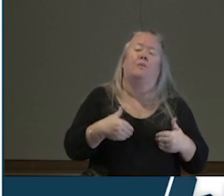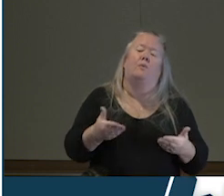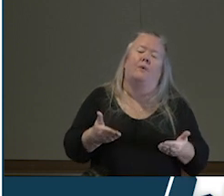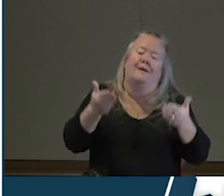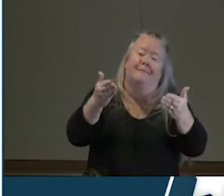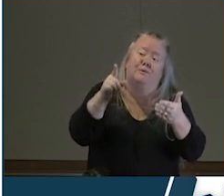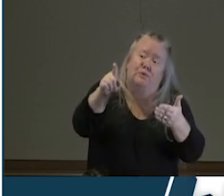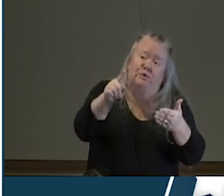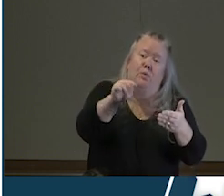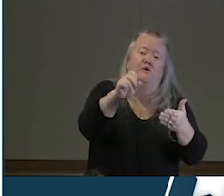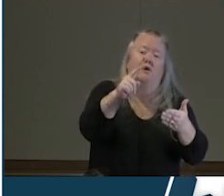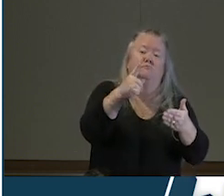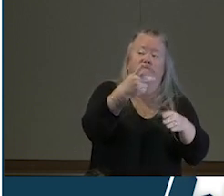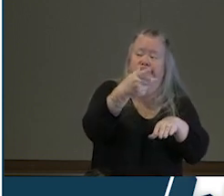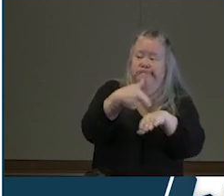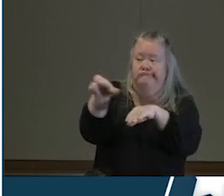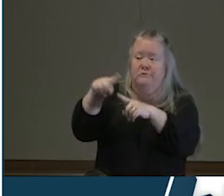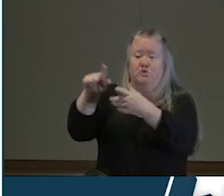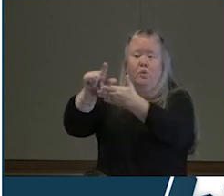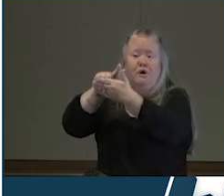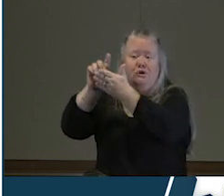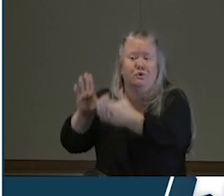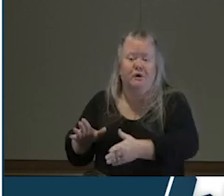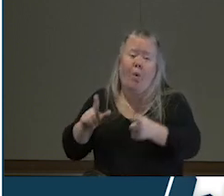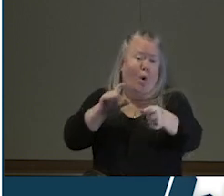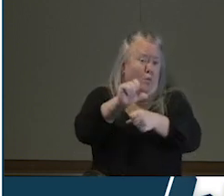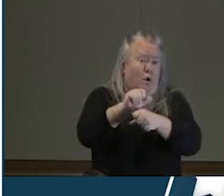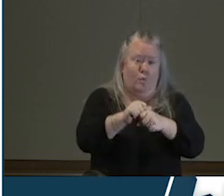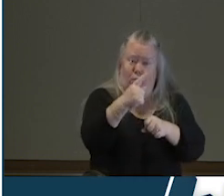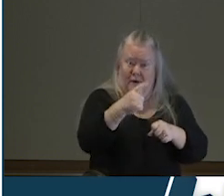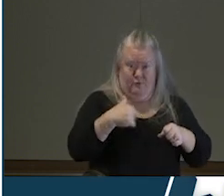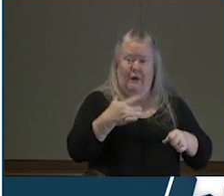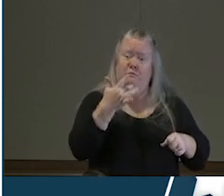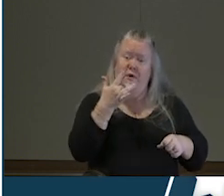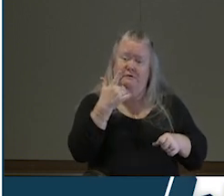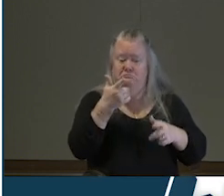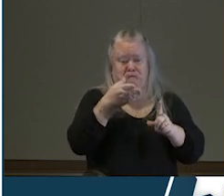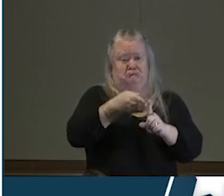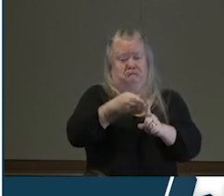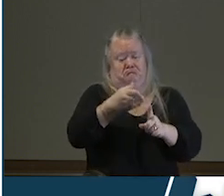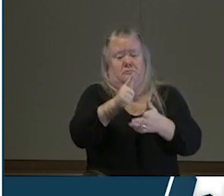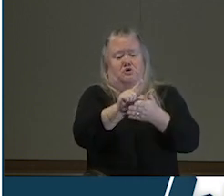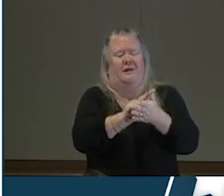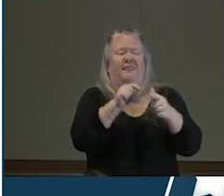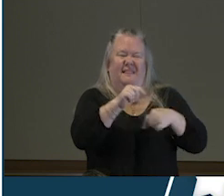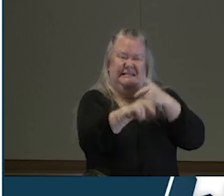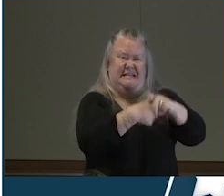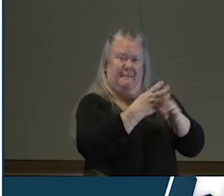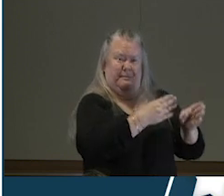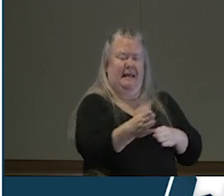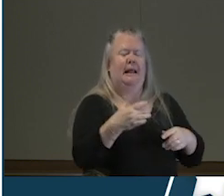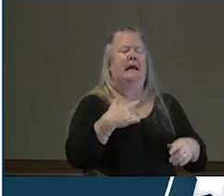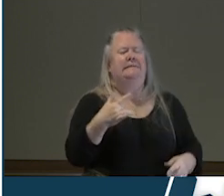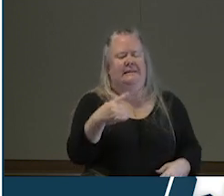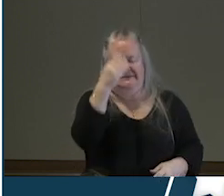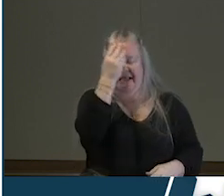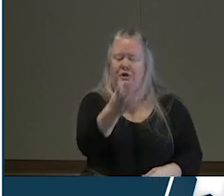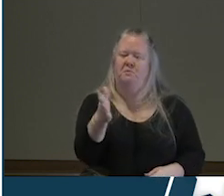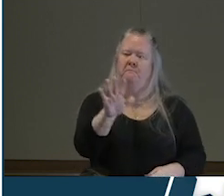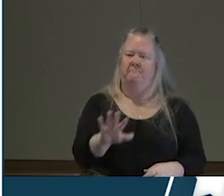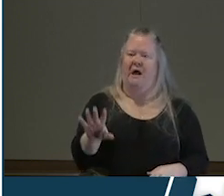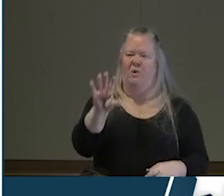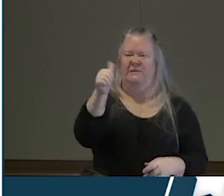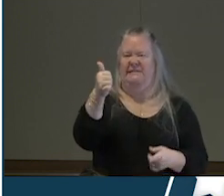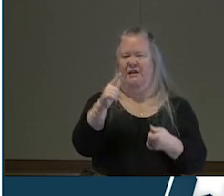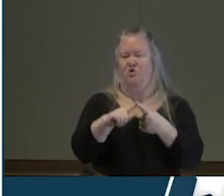to a trust, to an attorney, or we would work with one that you have if you had a preference. With this type of planning, I tend to tell people, you're looking at about $10,000